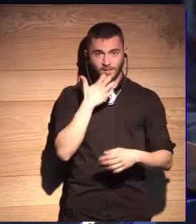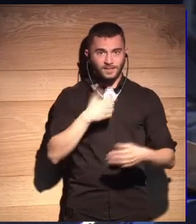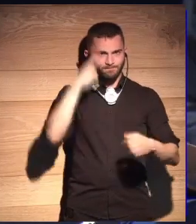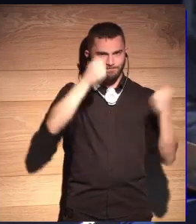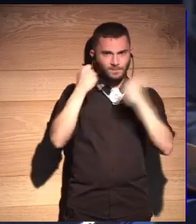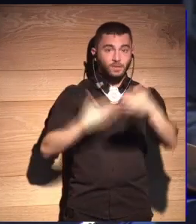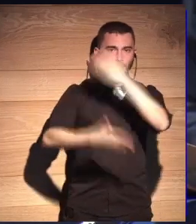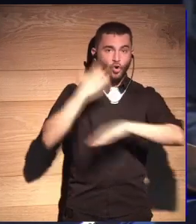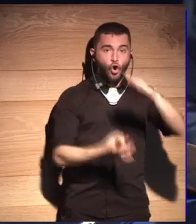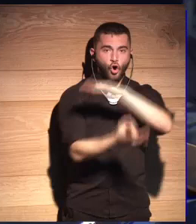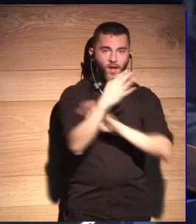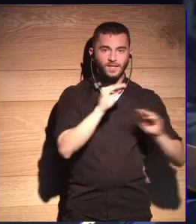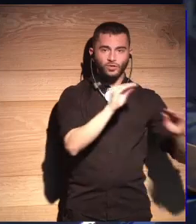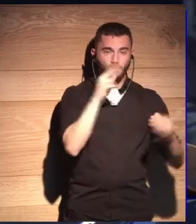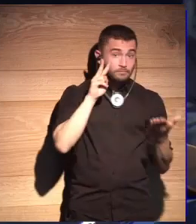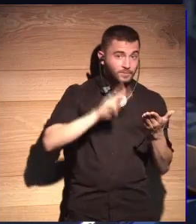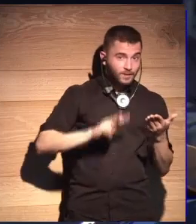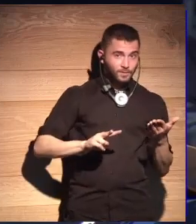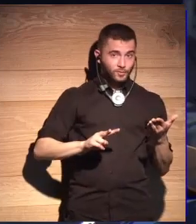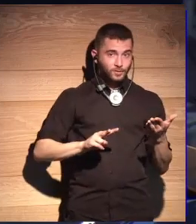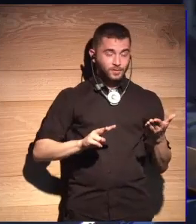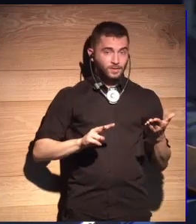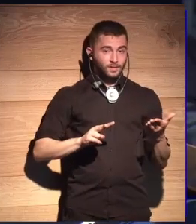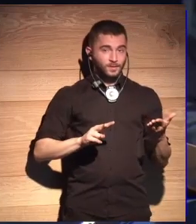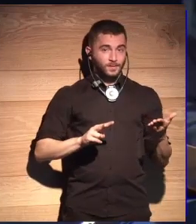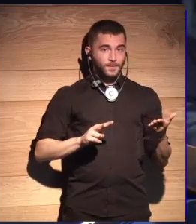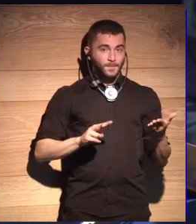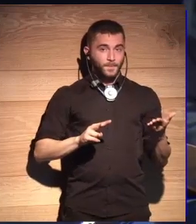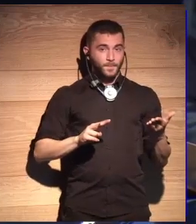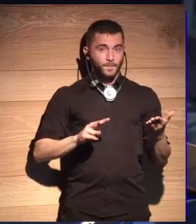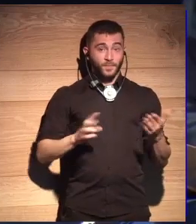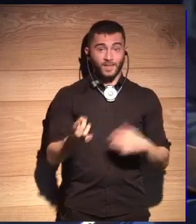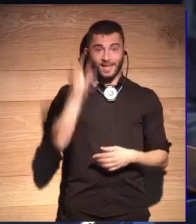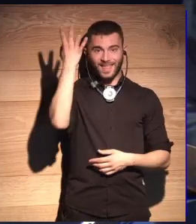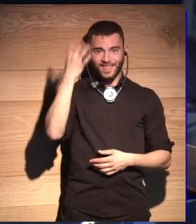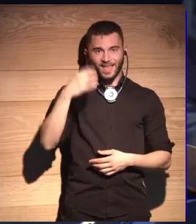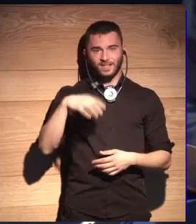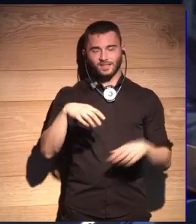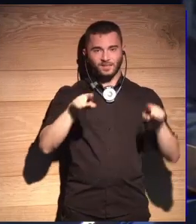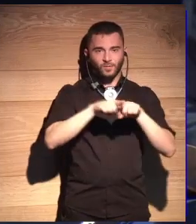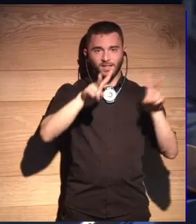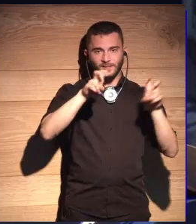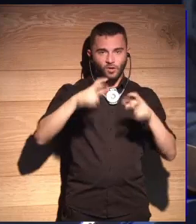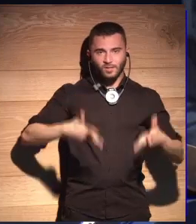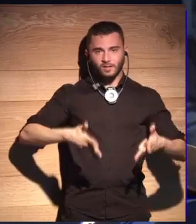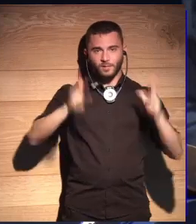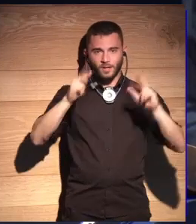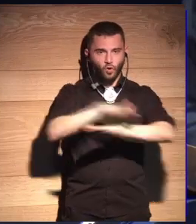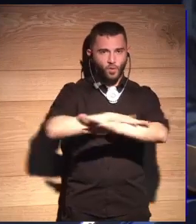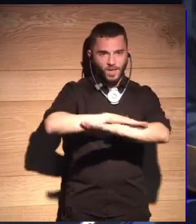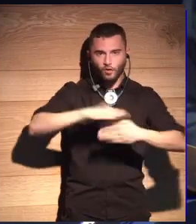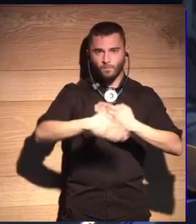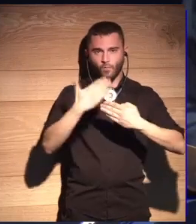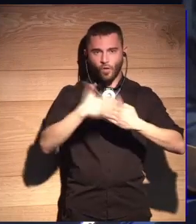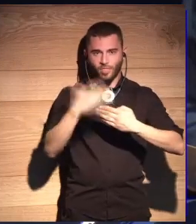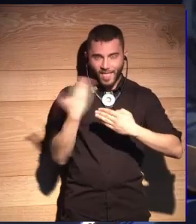much of where our core ideas of liberalism, of modern government and of expertise come from is in the idea